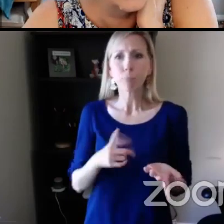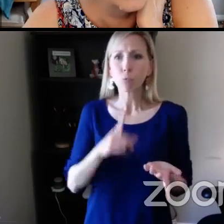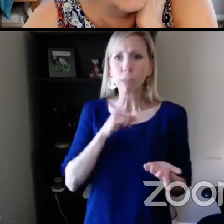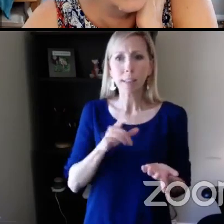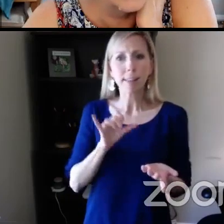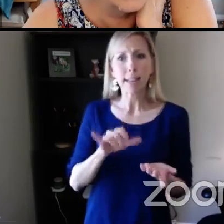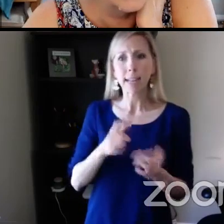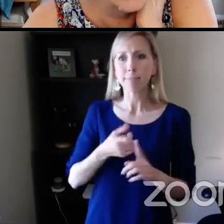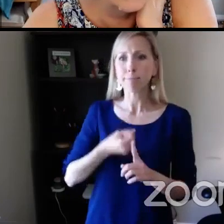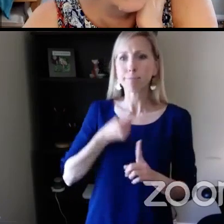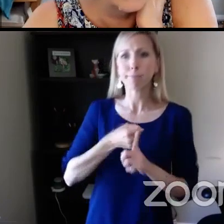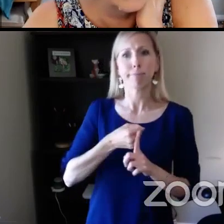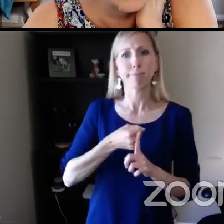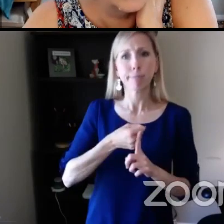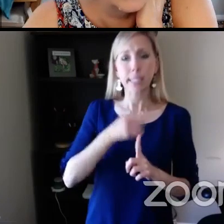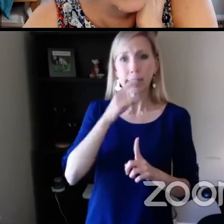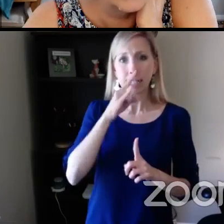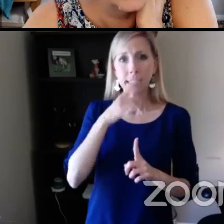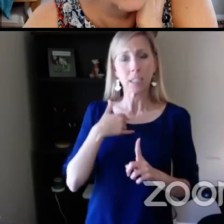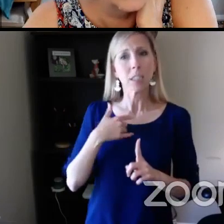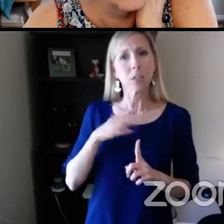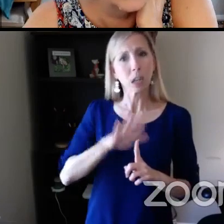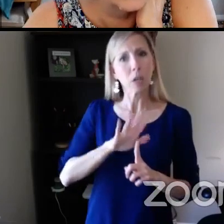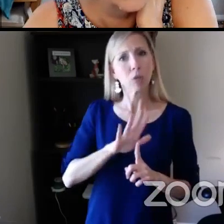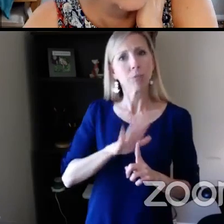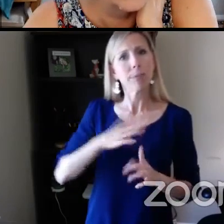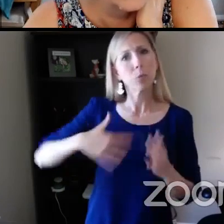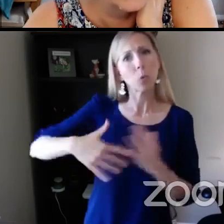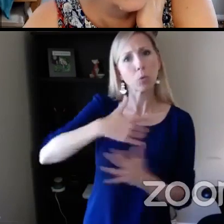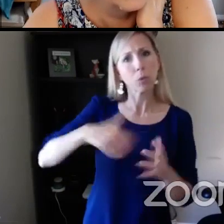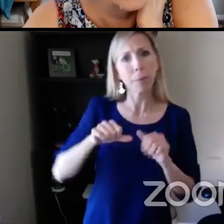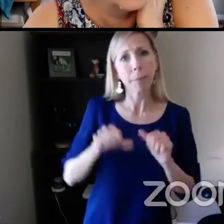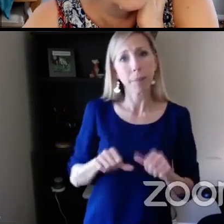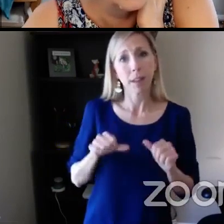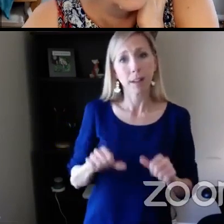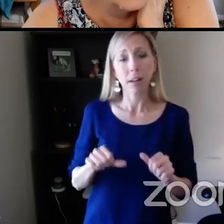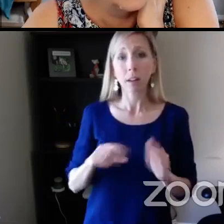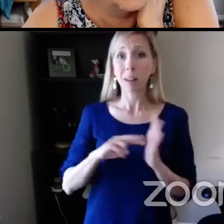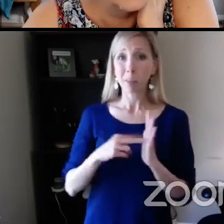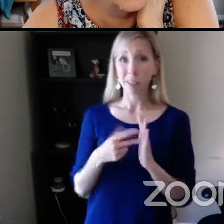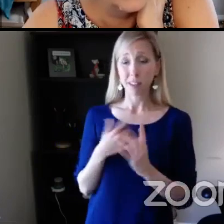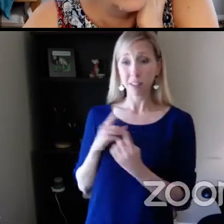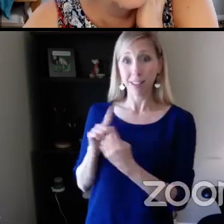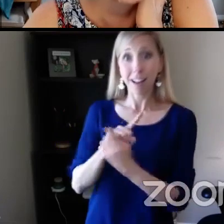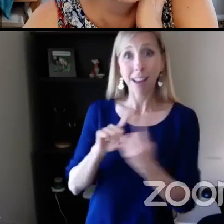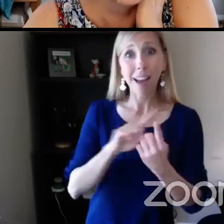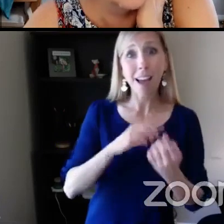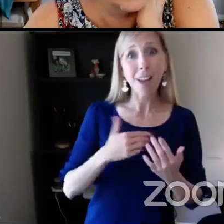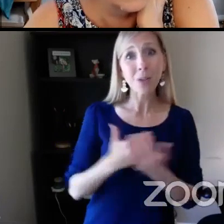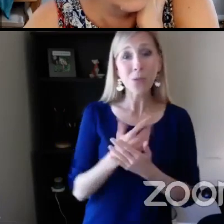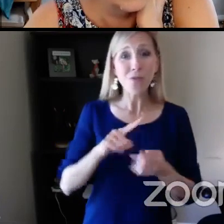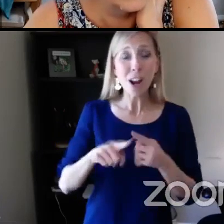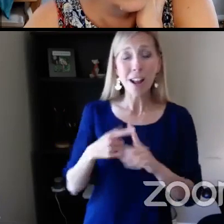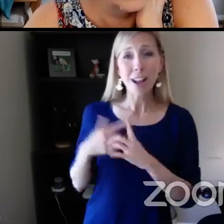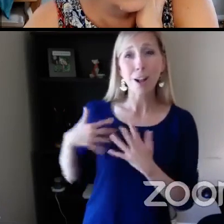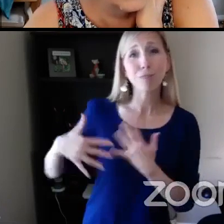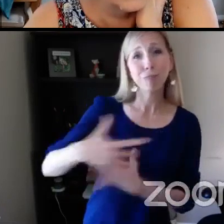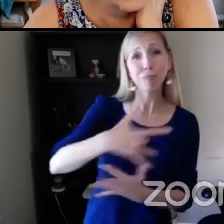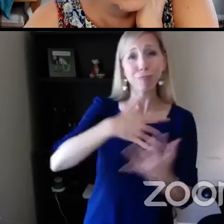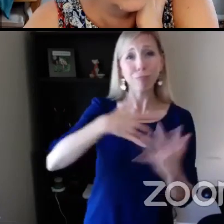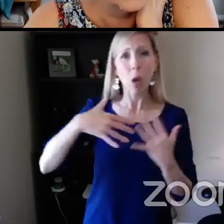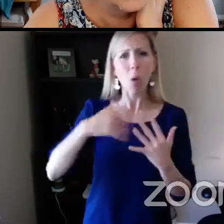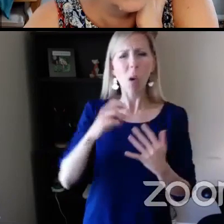are the cause of lots of social issues. So not being able to make friends as easily as everyone does, or not being able